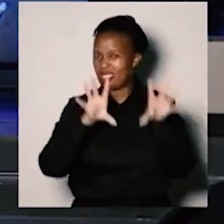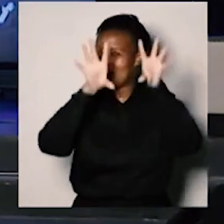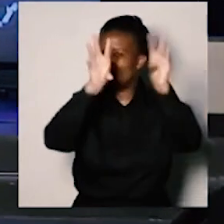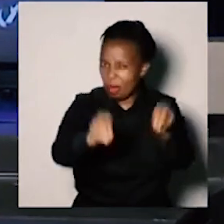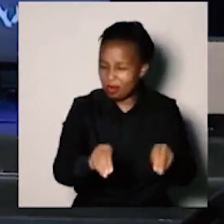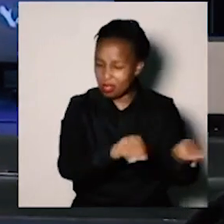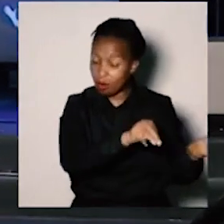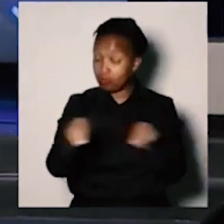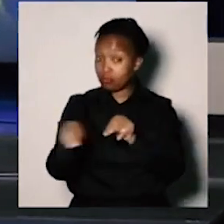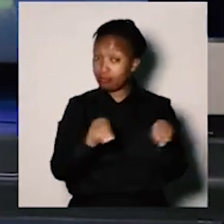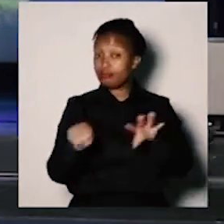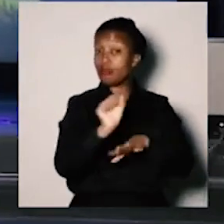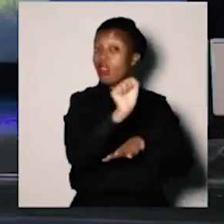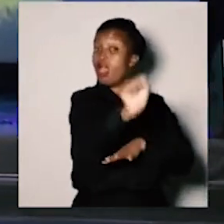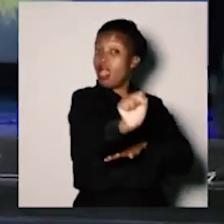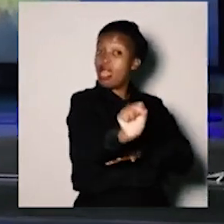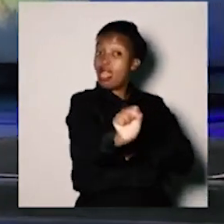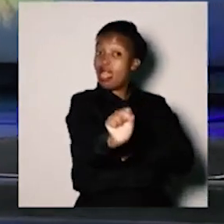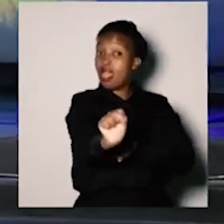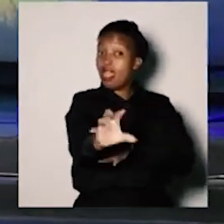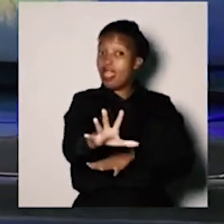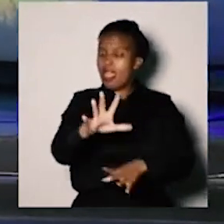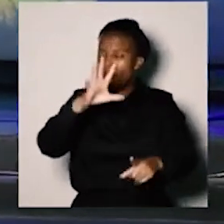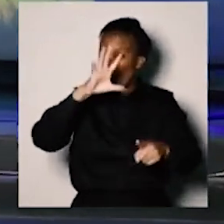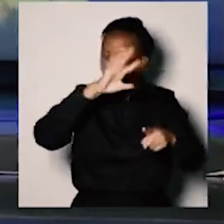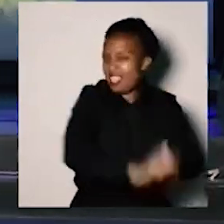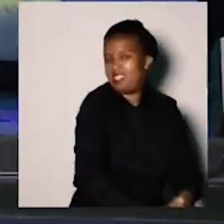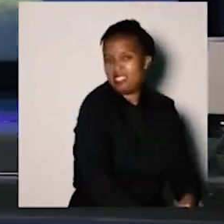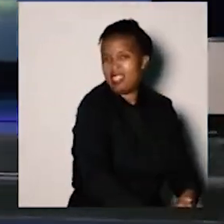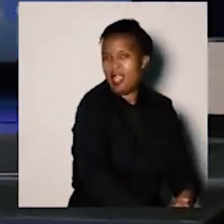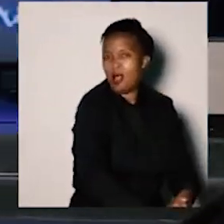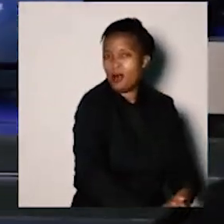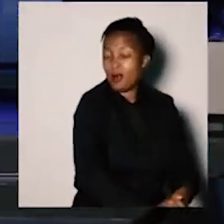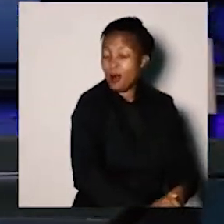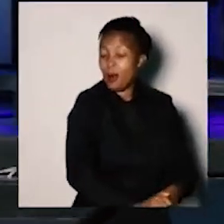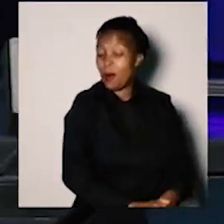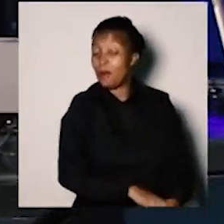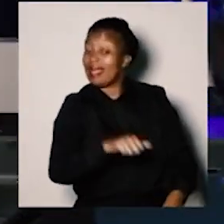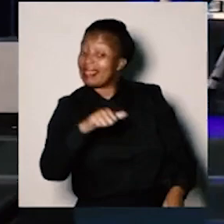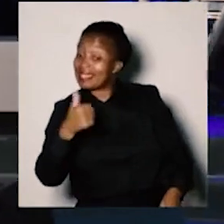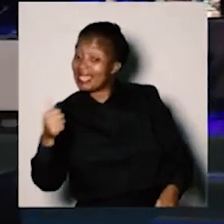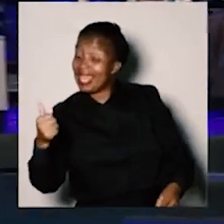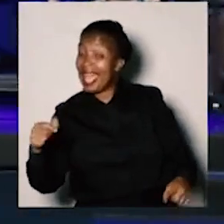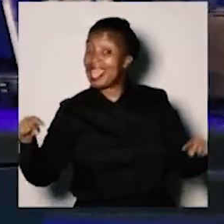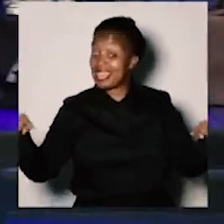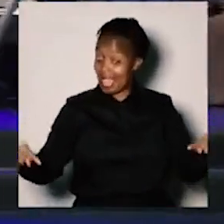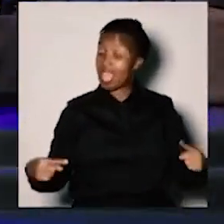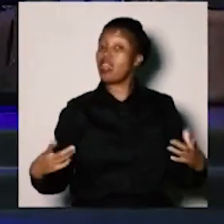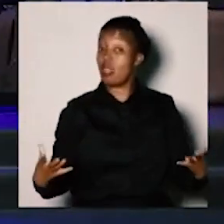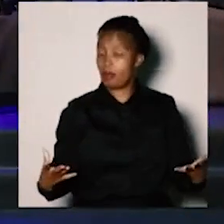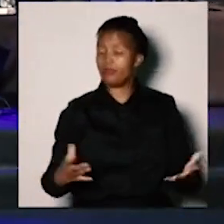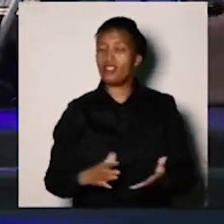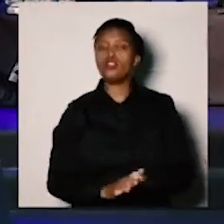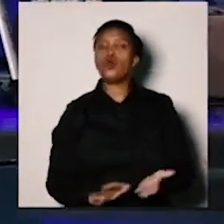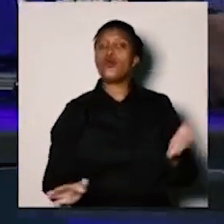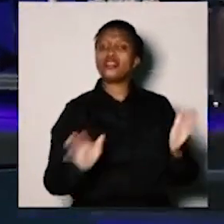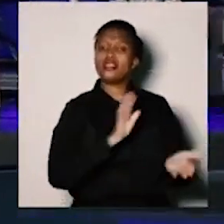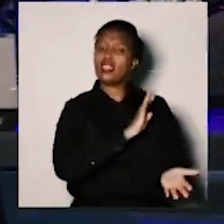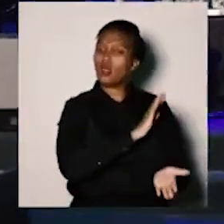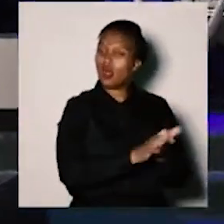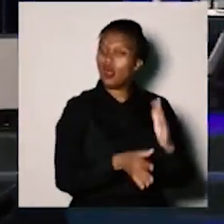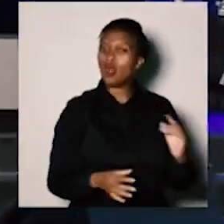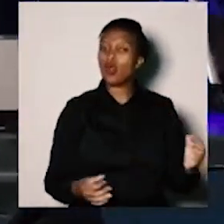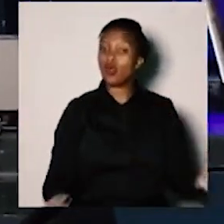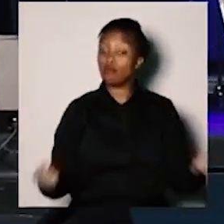their movements and being held down and strangled by the other athletes. And so when they went in, their trainer would